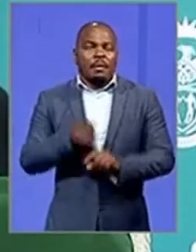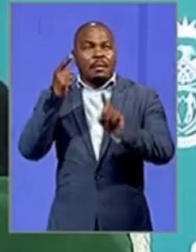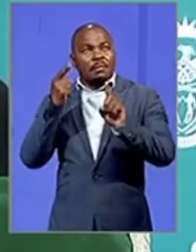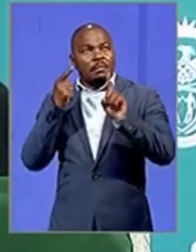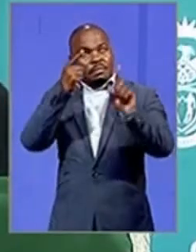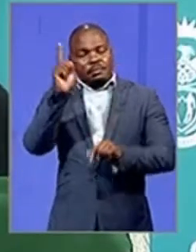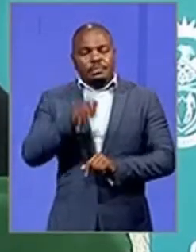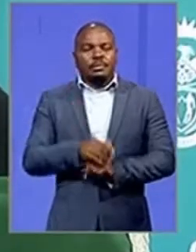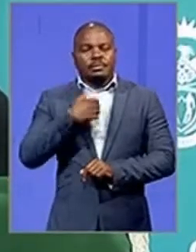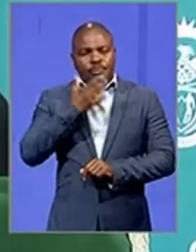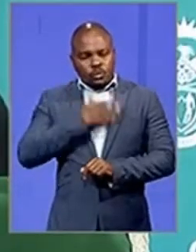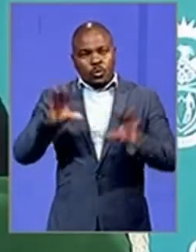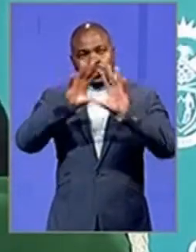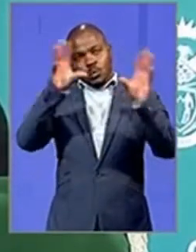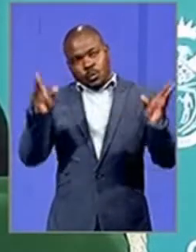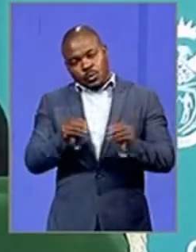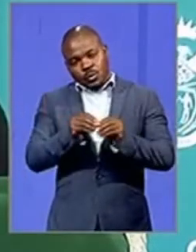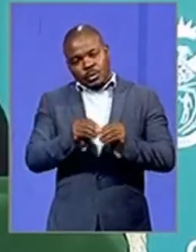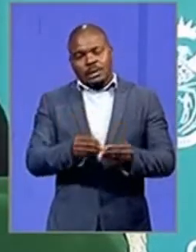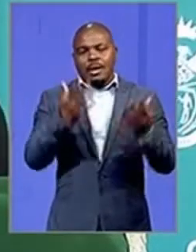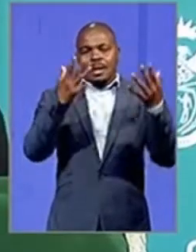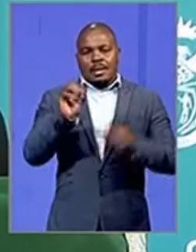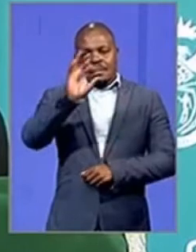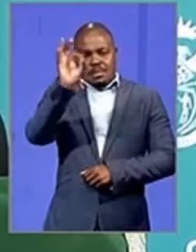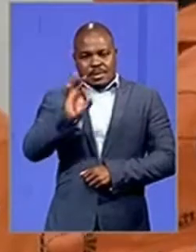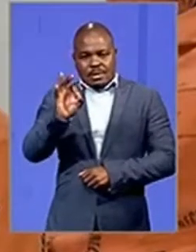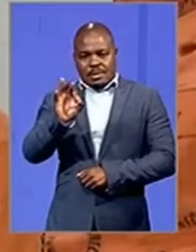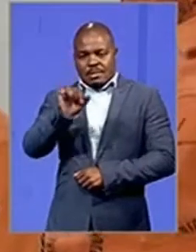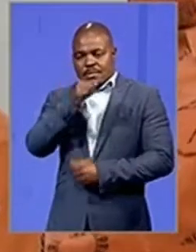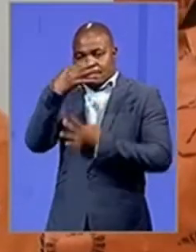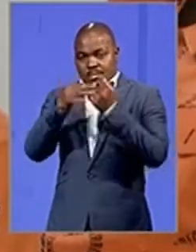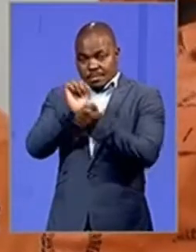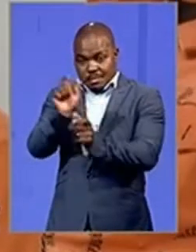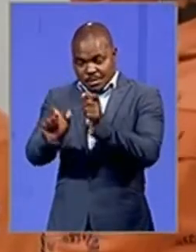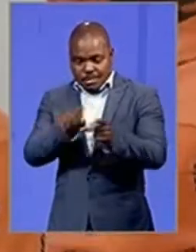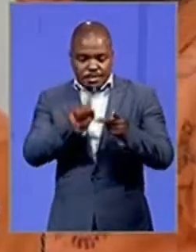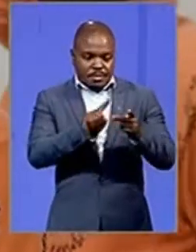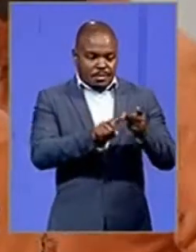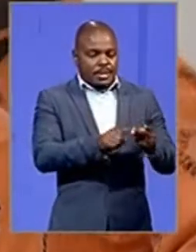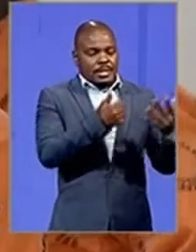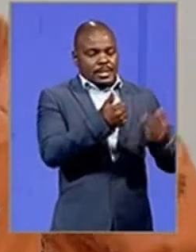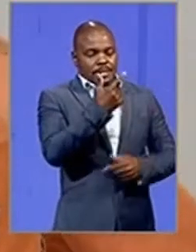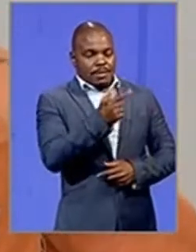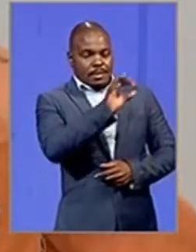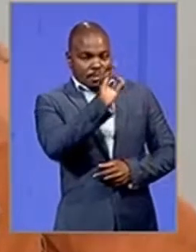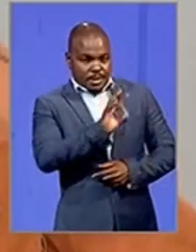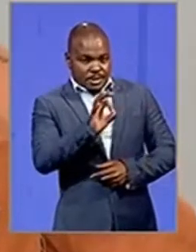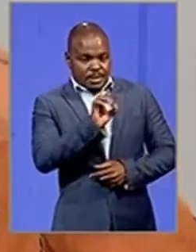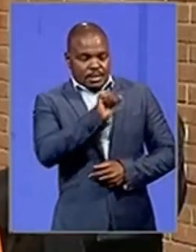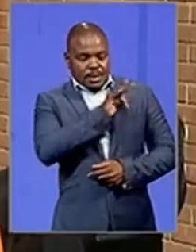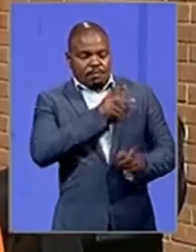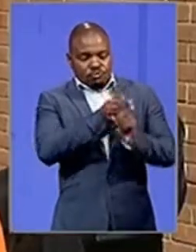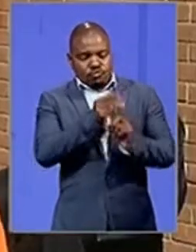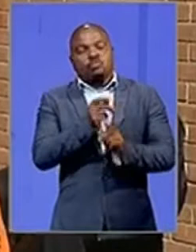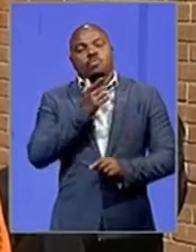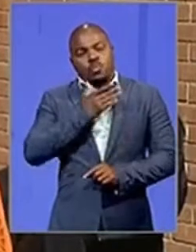magolo ke go fihlelela palomoka ya diperesente tše 90 tša bagolegwa le diperesente tše 67 tša bašomi ba kgoro yeo.